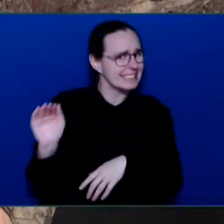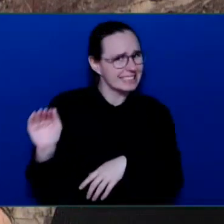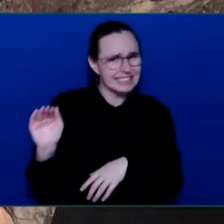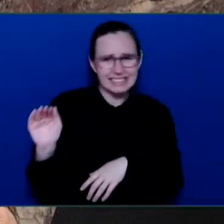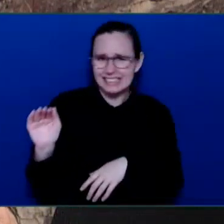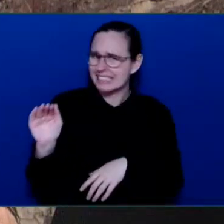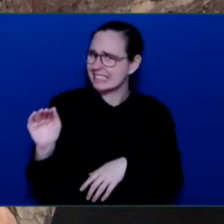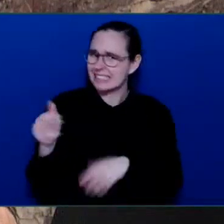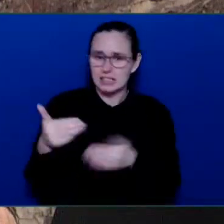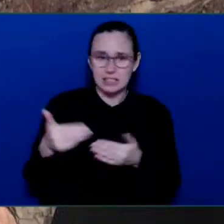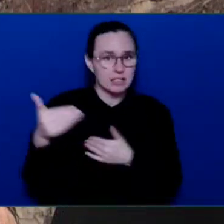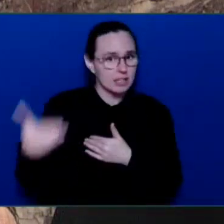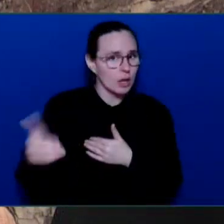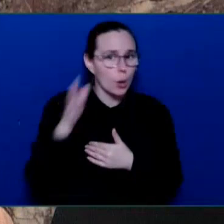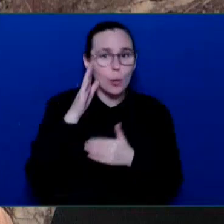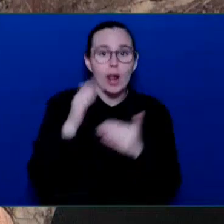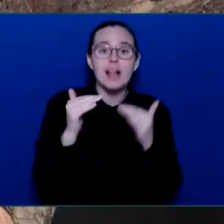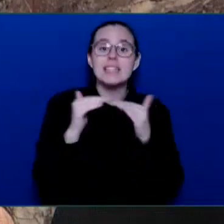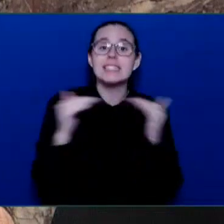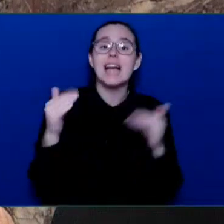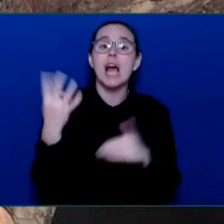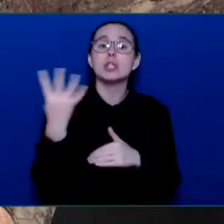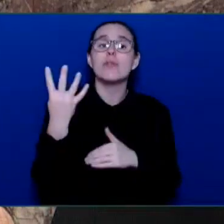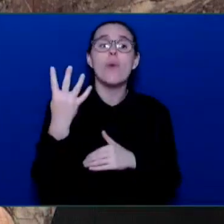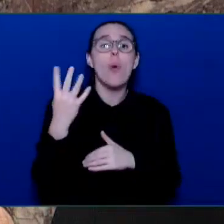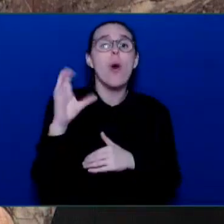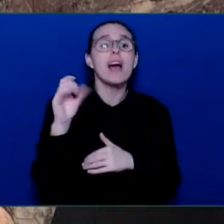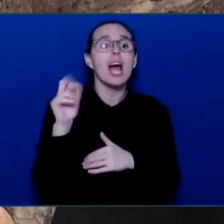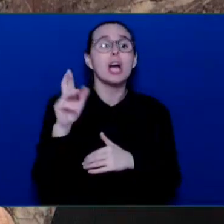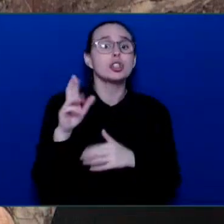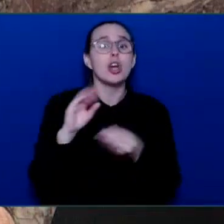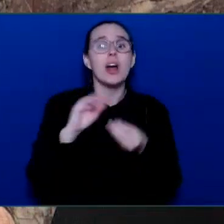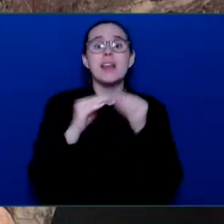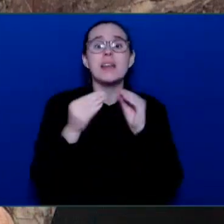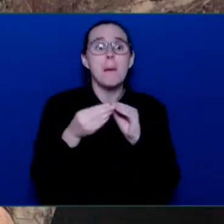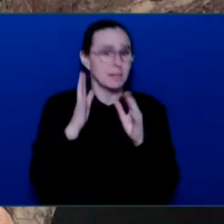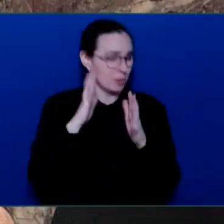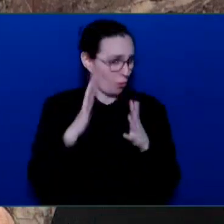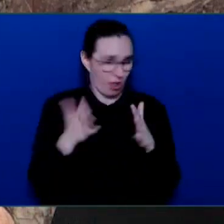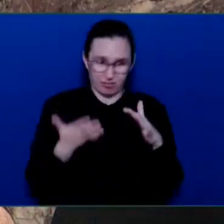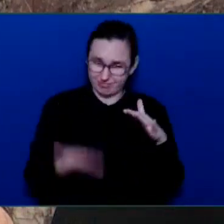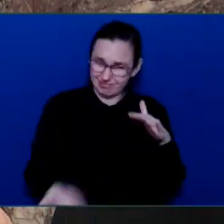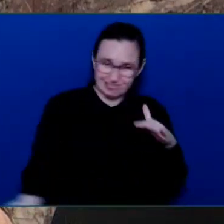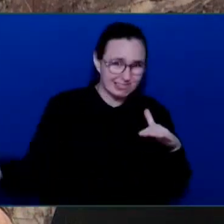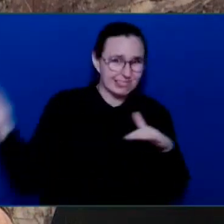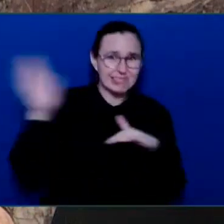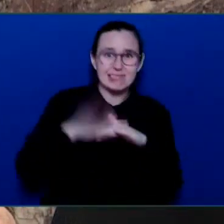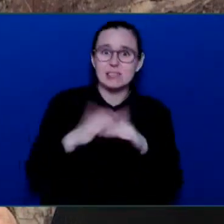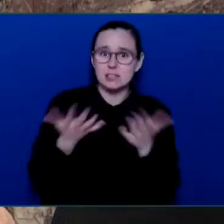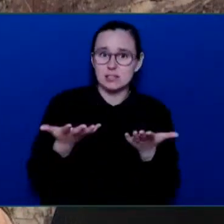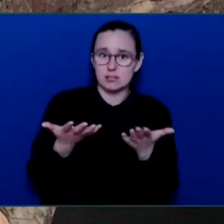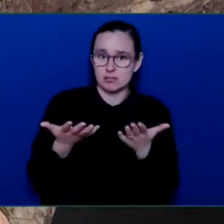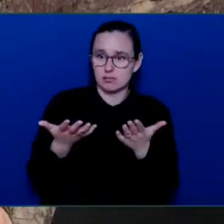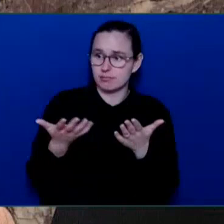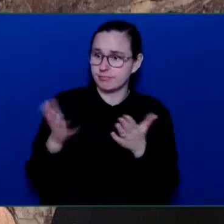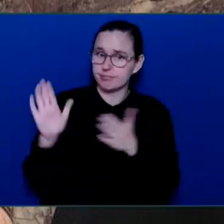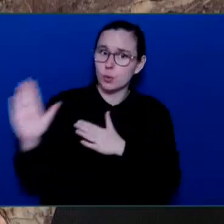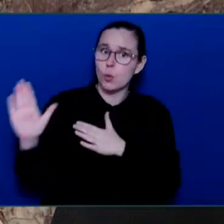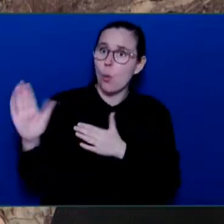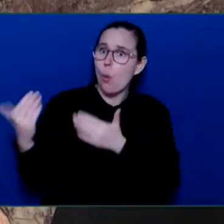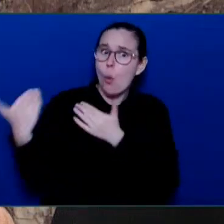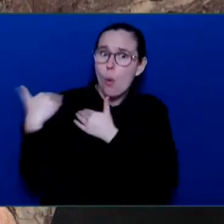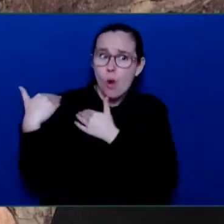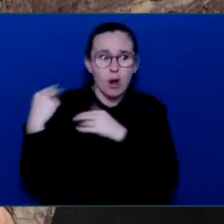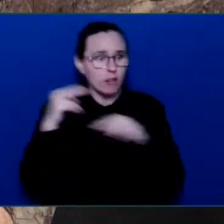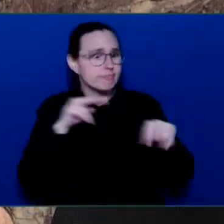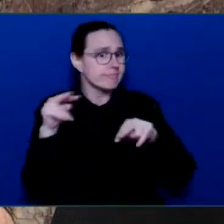cancer cases. That's under his watch. As we look at the outsourcing of BC cancer patients, the system continues to collapse.